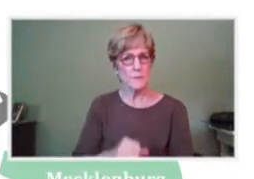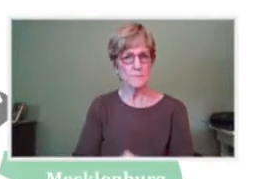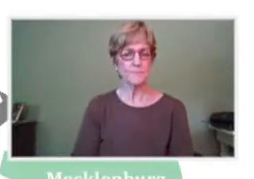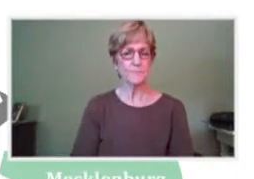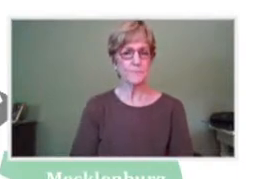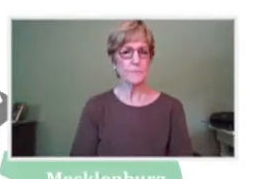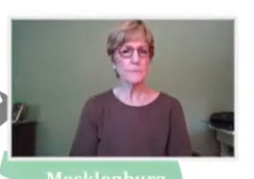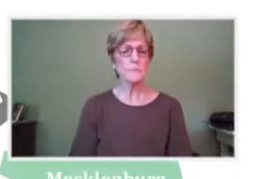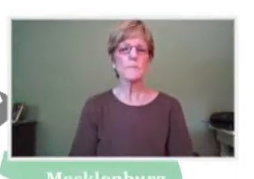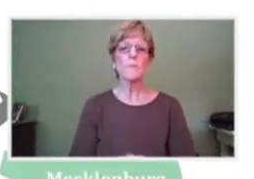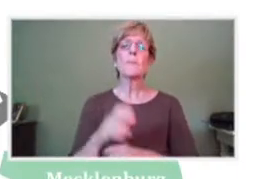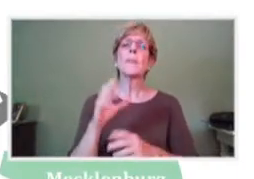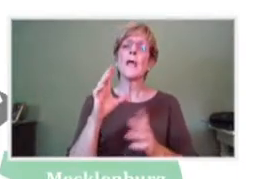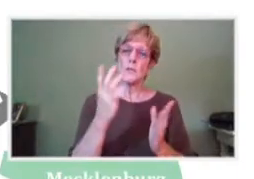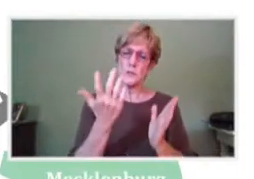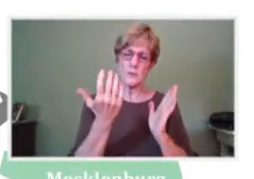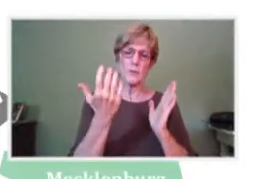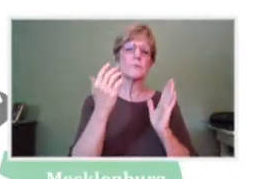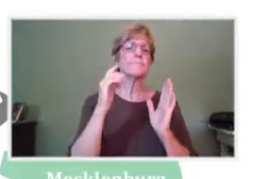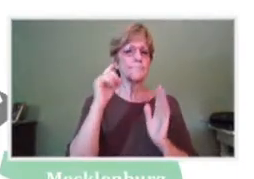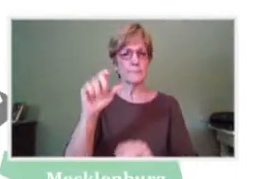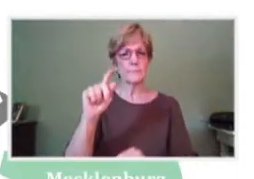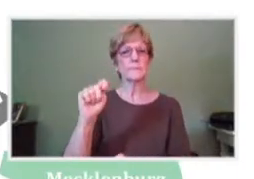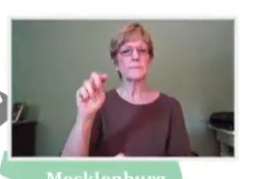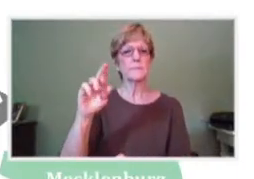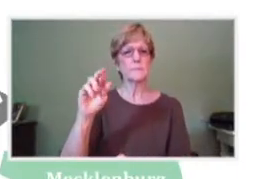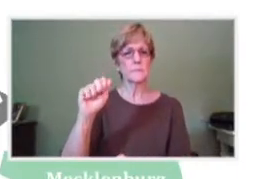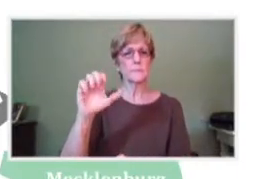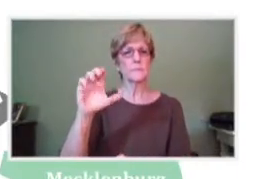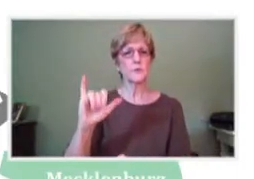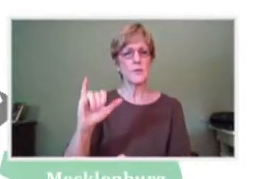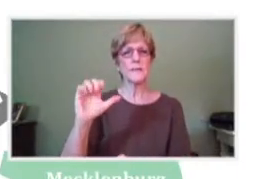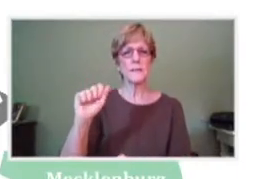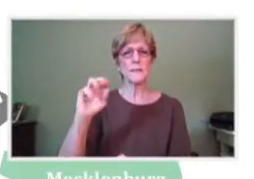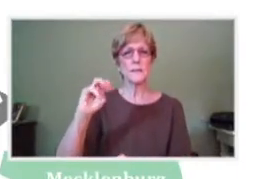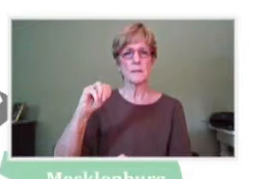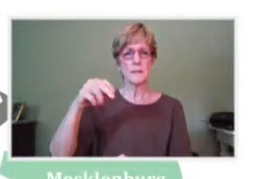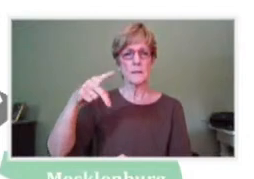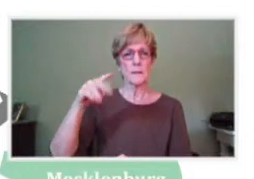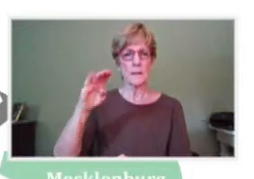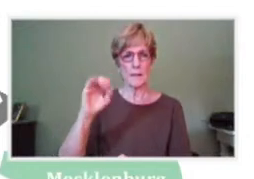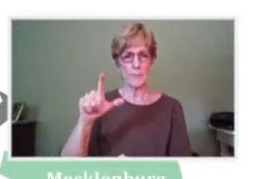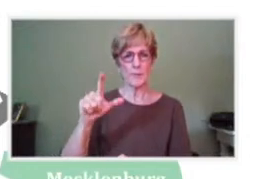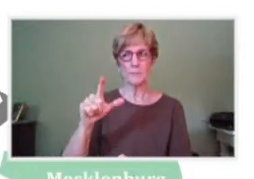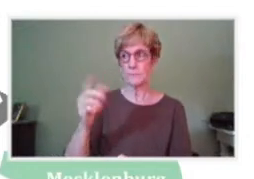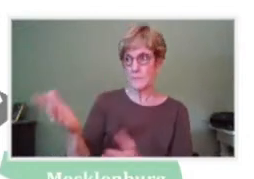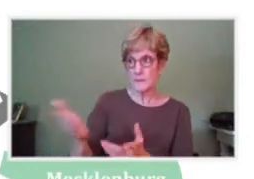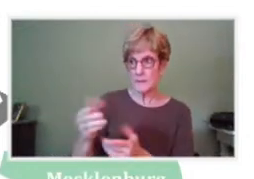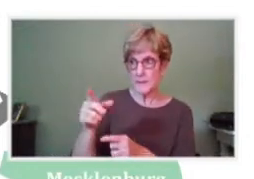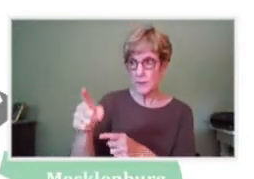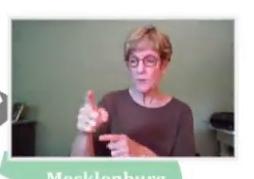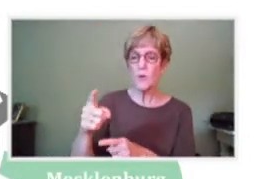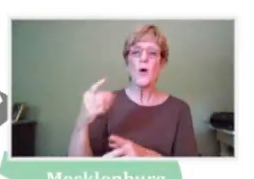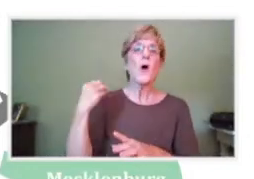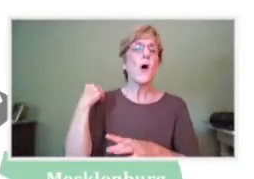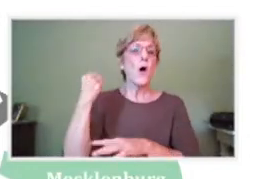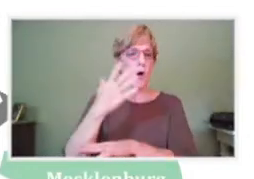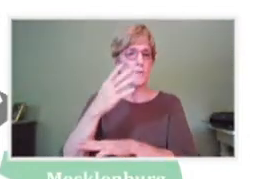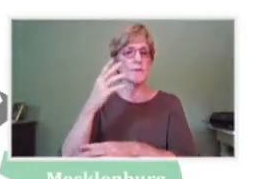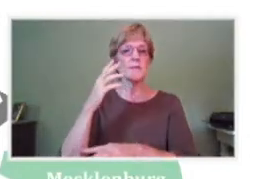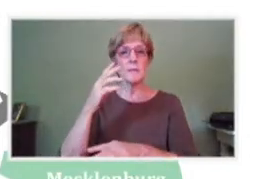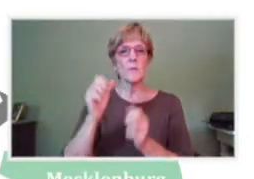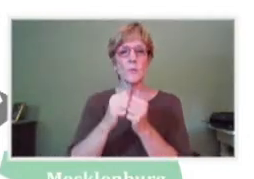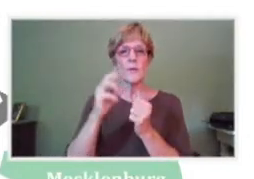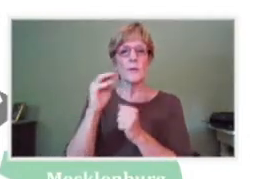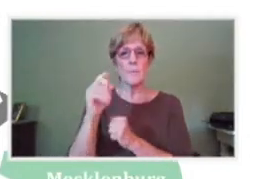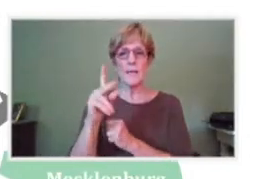I'd like to acknowledge Tracy Campbell, who's in the room. Tracy serves as the head of the Office of Violence Interruption with Mecklenburg County,